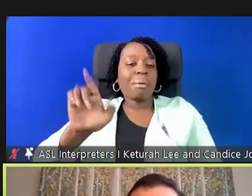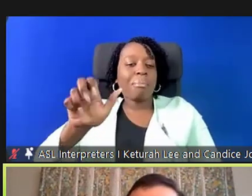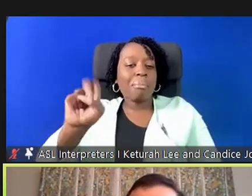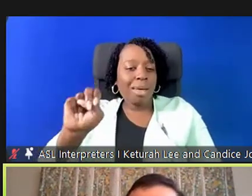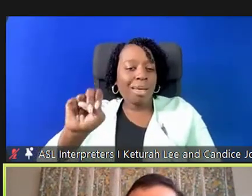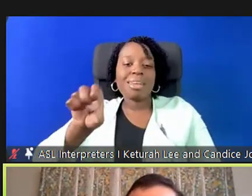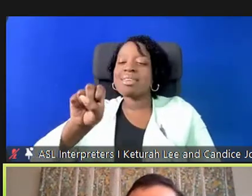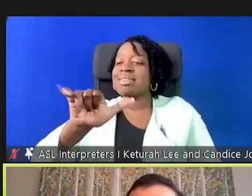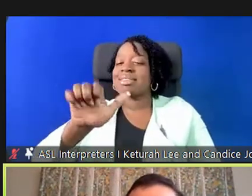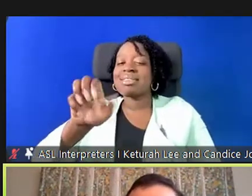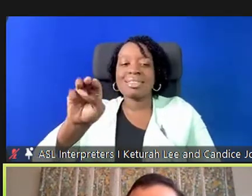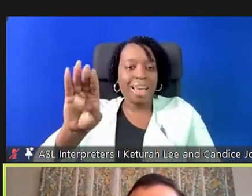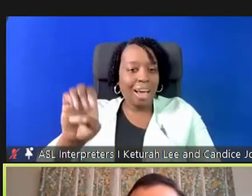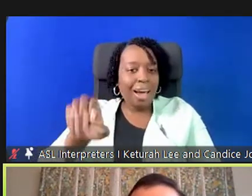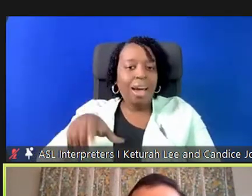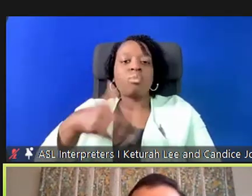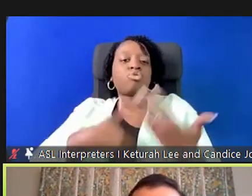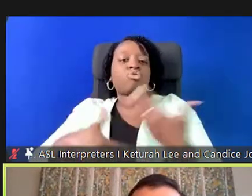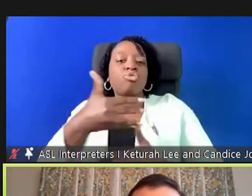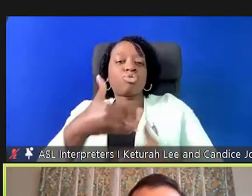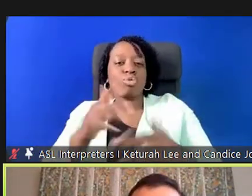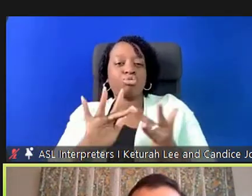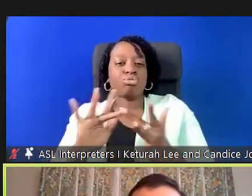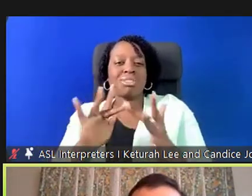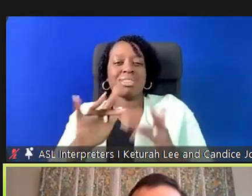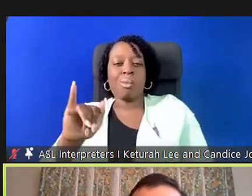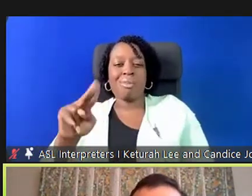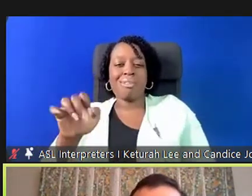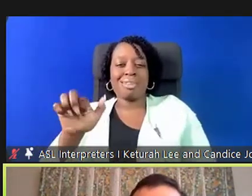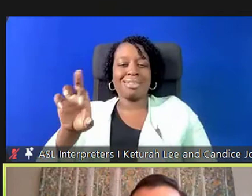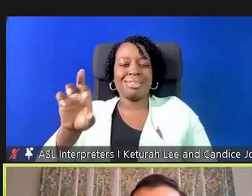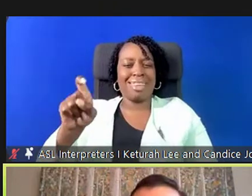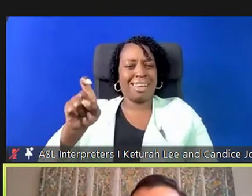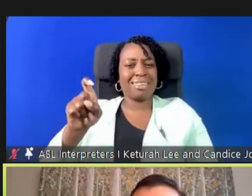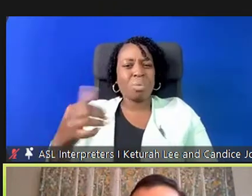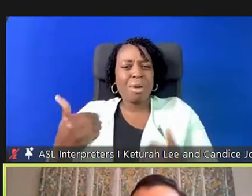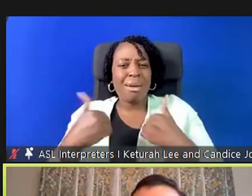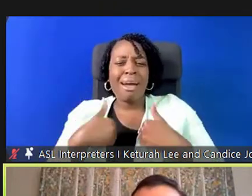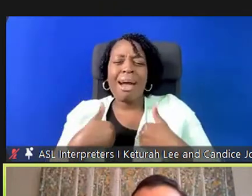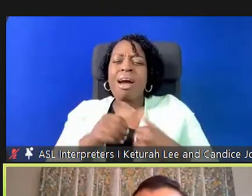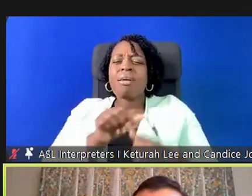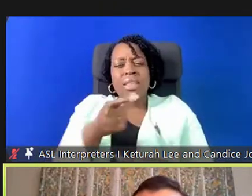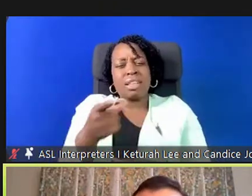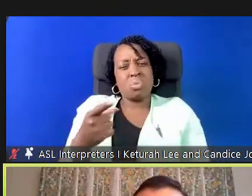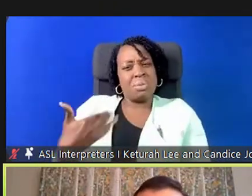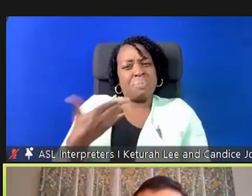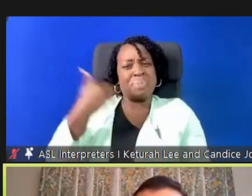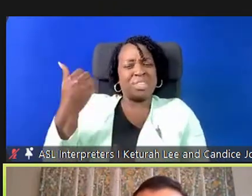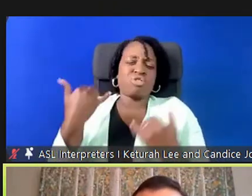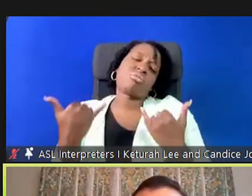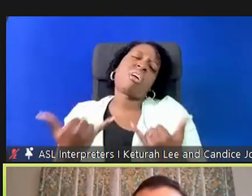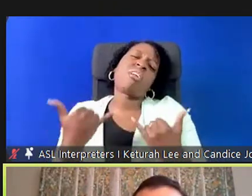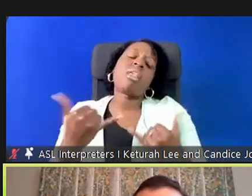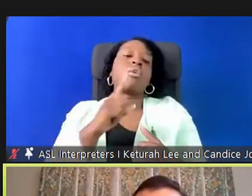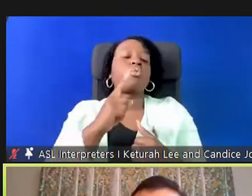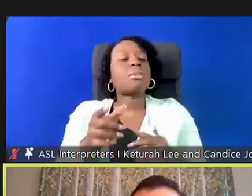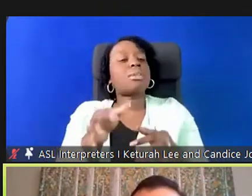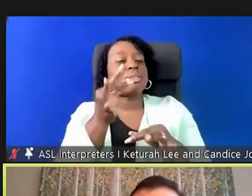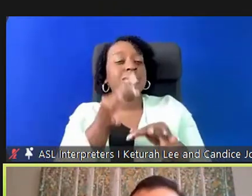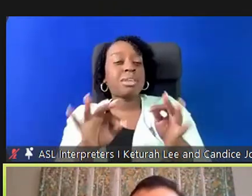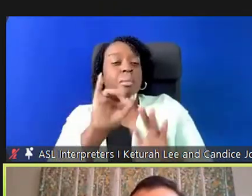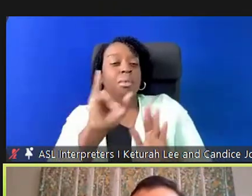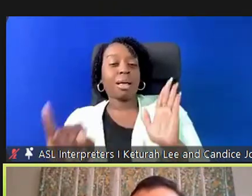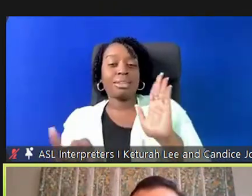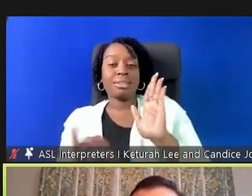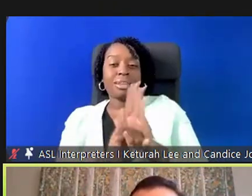social isolation that can be integrated into the electronic health record system. Simply identifying and providing